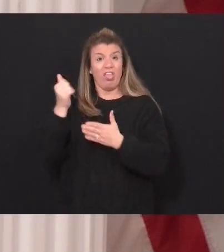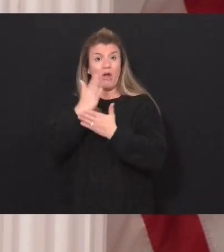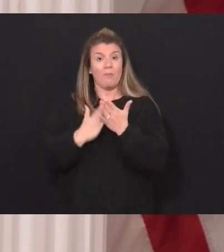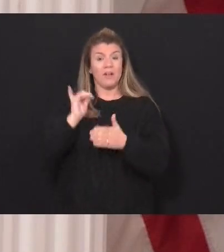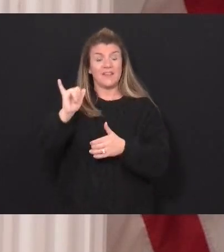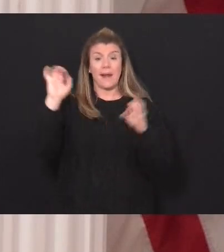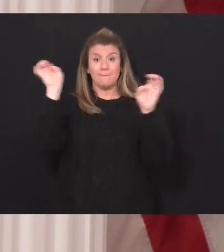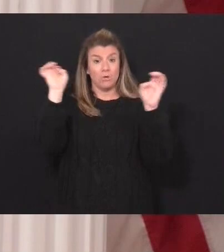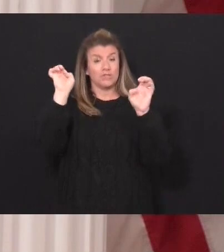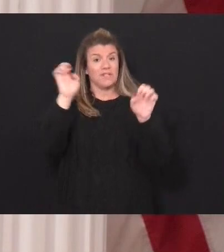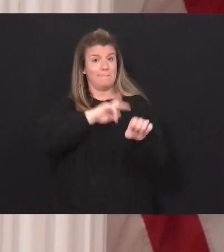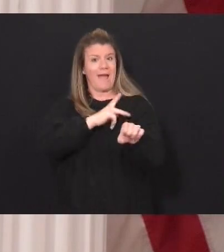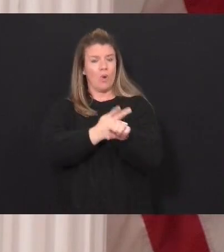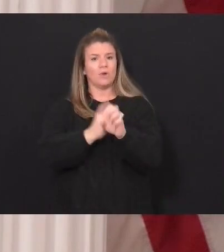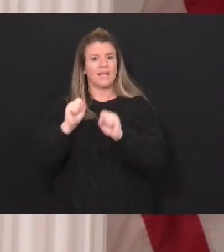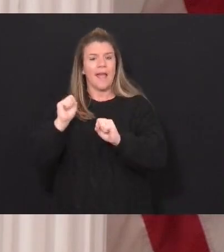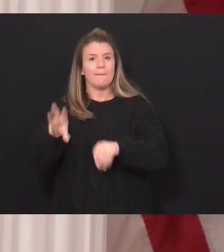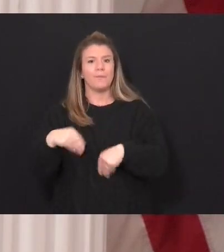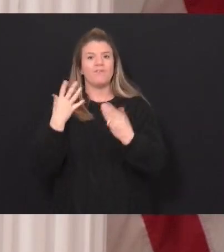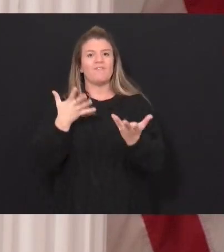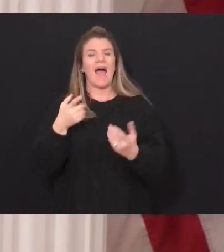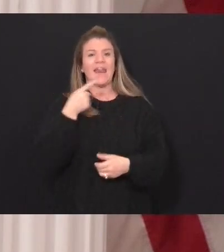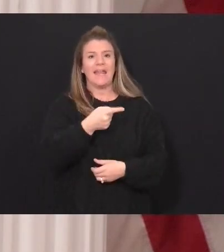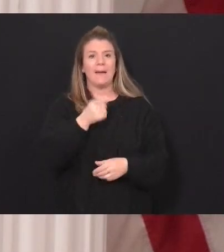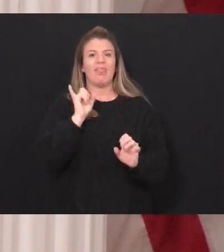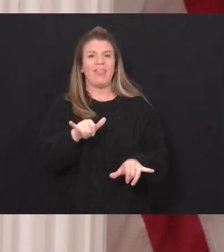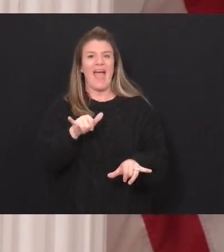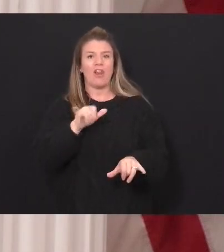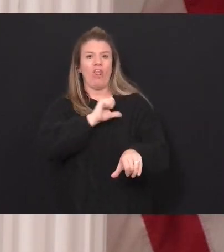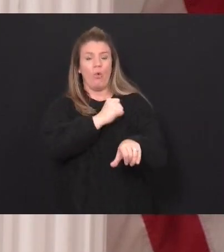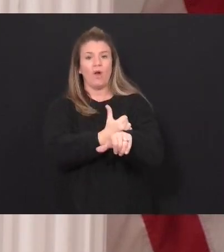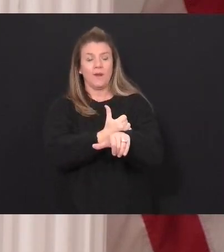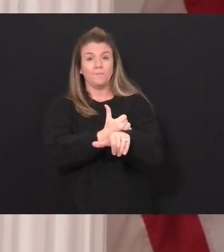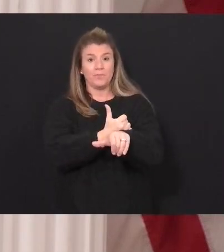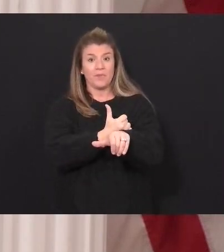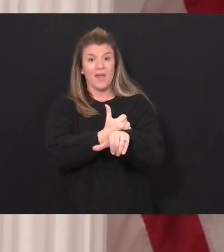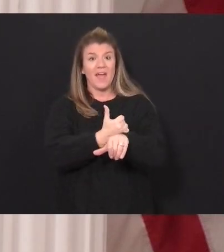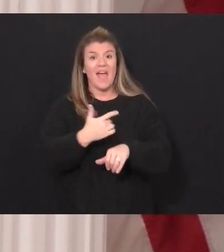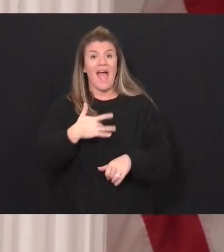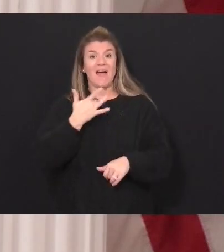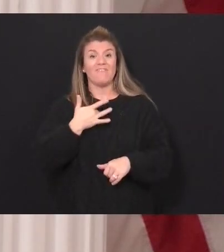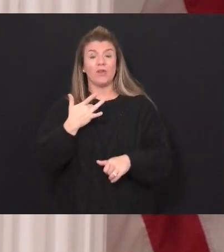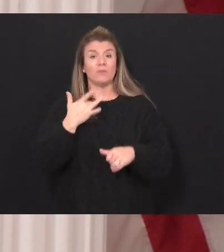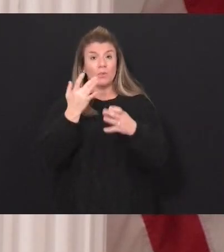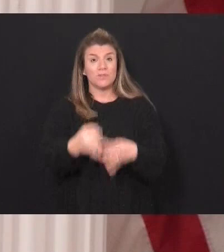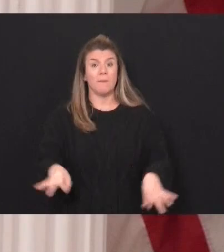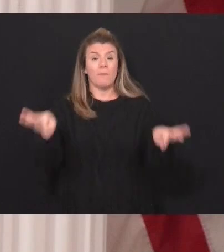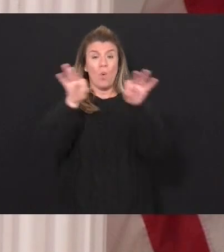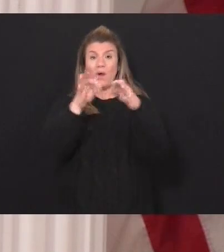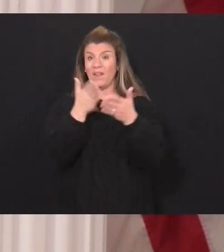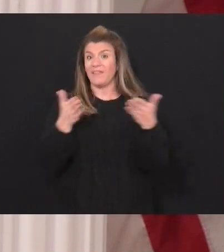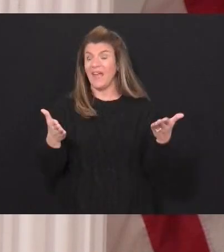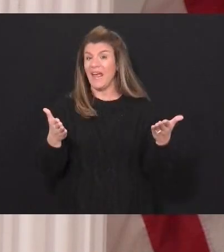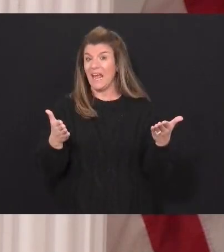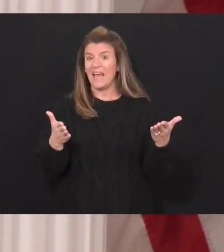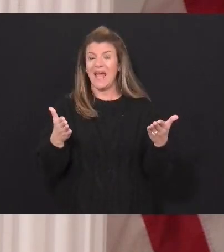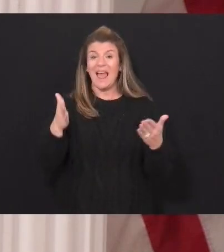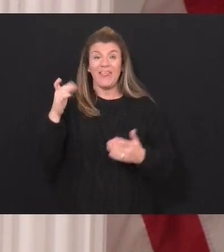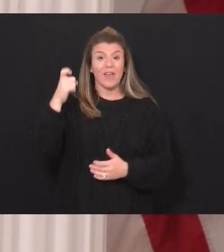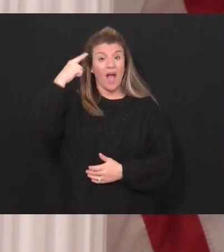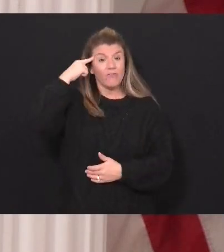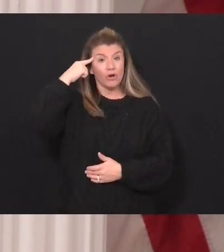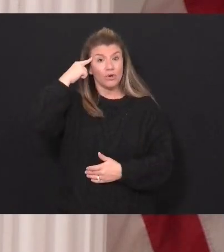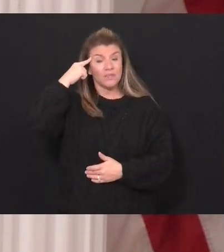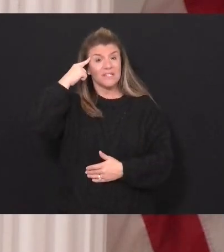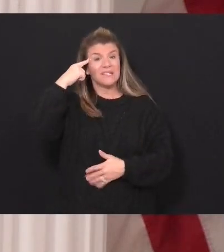emergency powers that provides him with that authority. I think the key principle here, though, is that the governor is taking